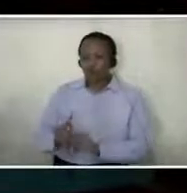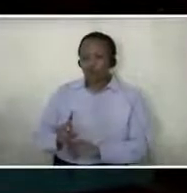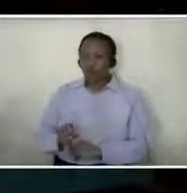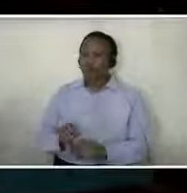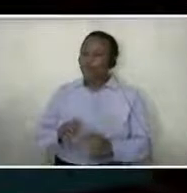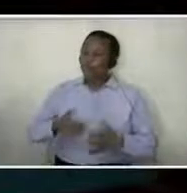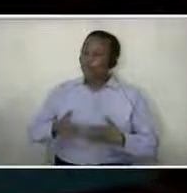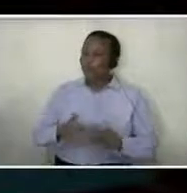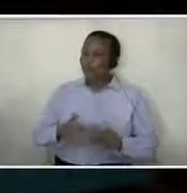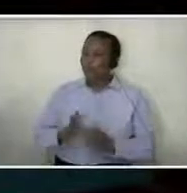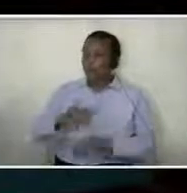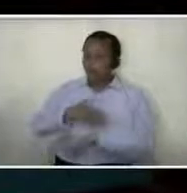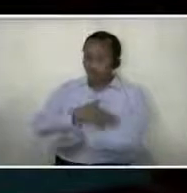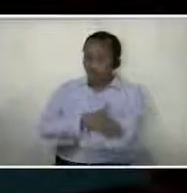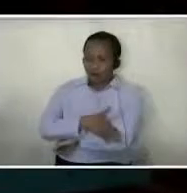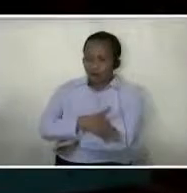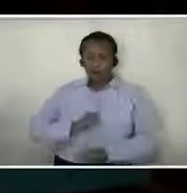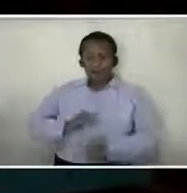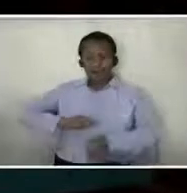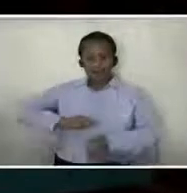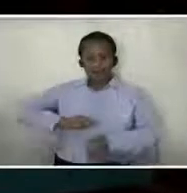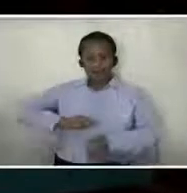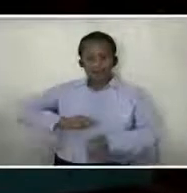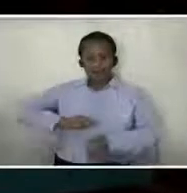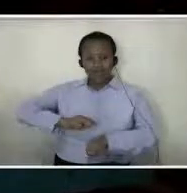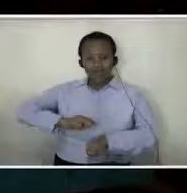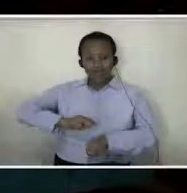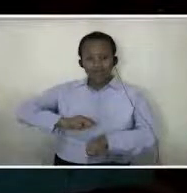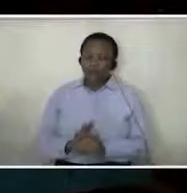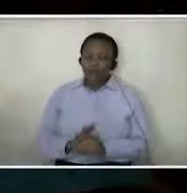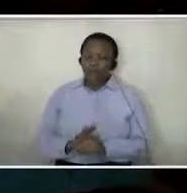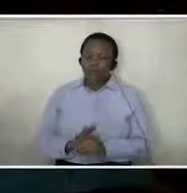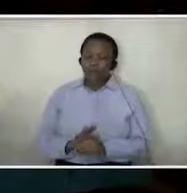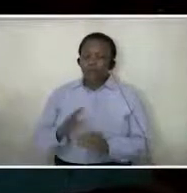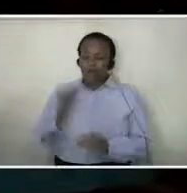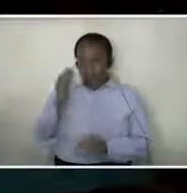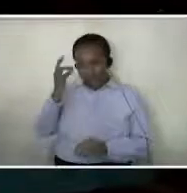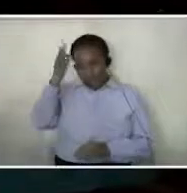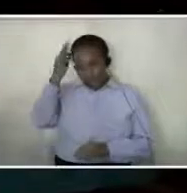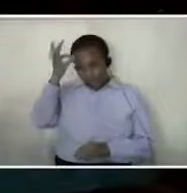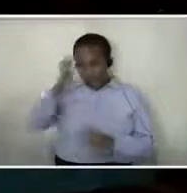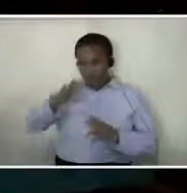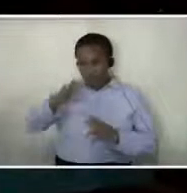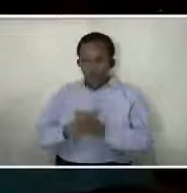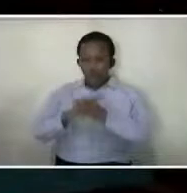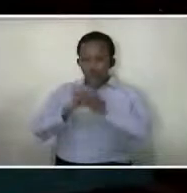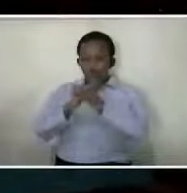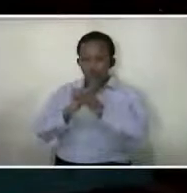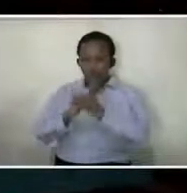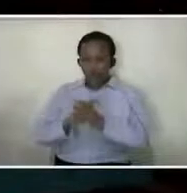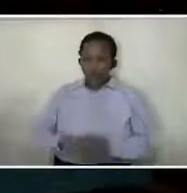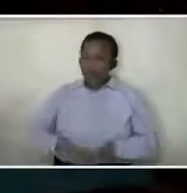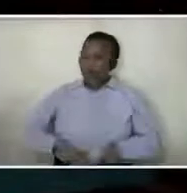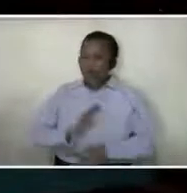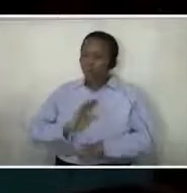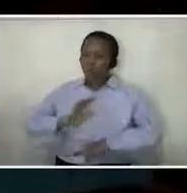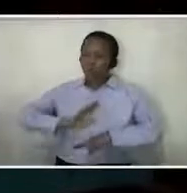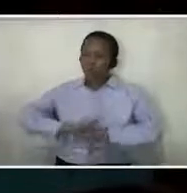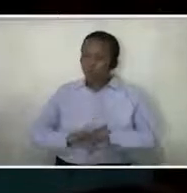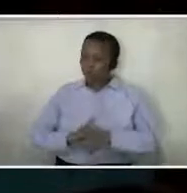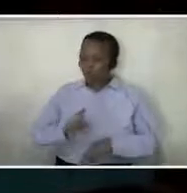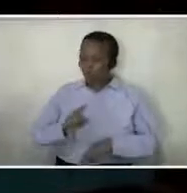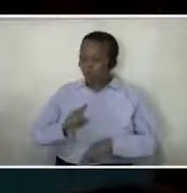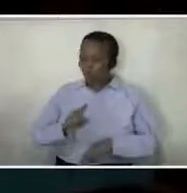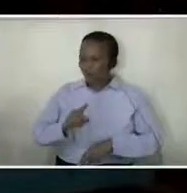of. It is important to be cognizant of the fact that the possibility of coalition governance is no longer hypothetical, as we are part